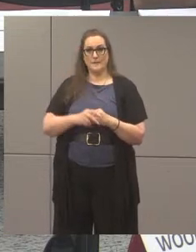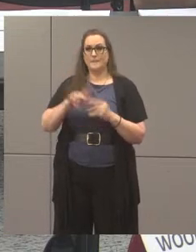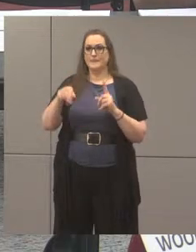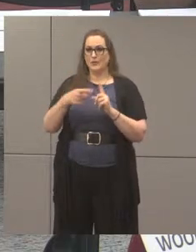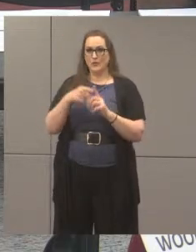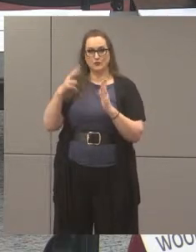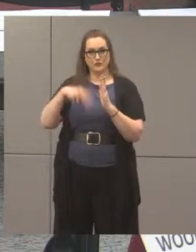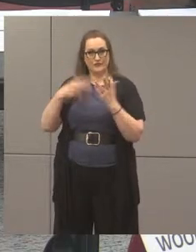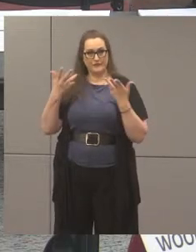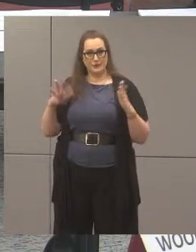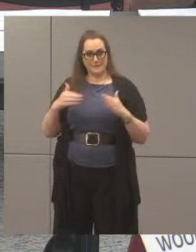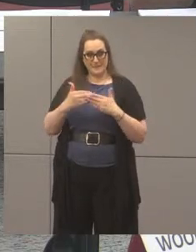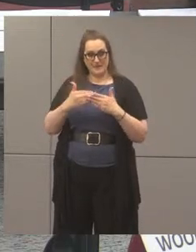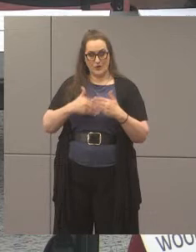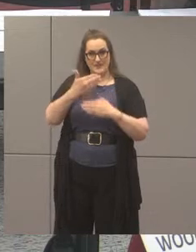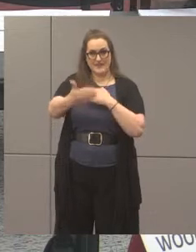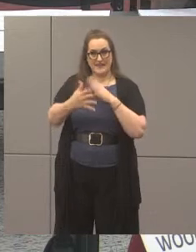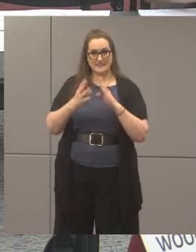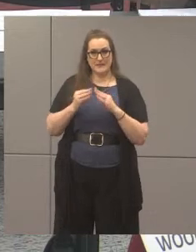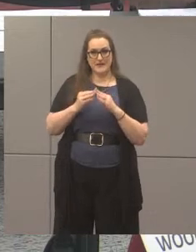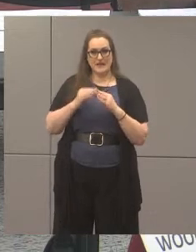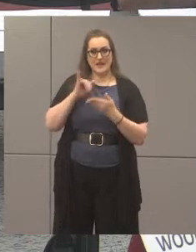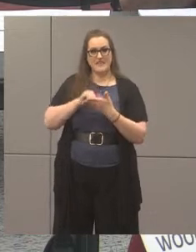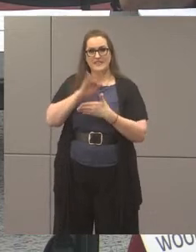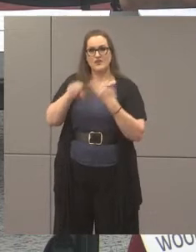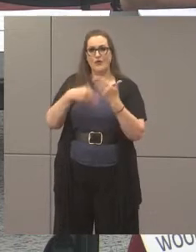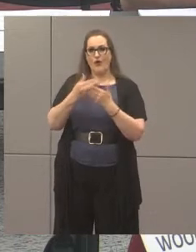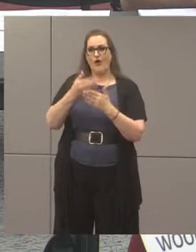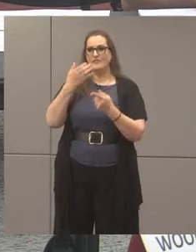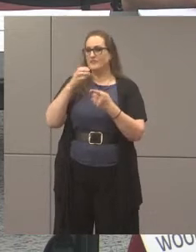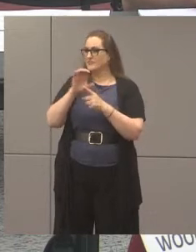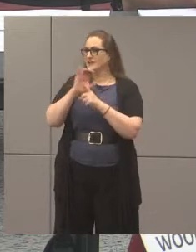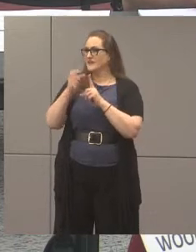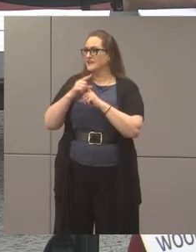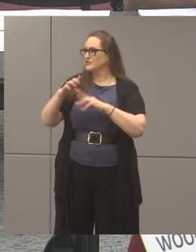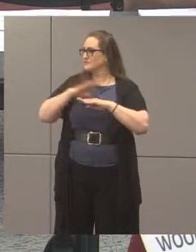been reviewed before the next meeting, that all the conditions have been met?